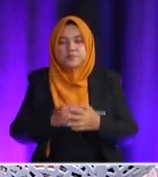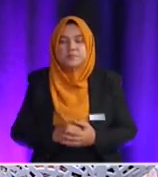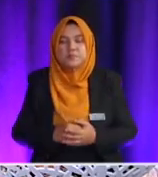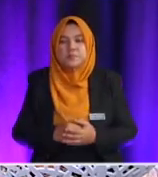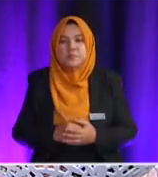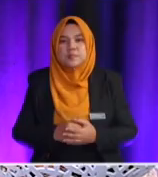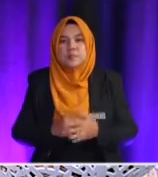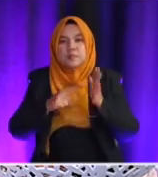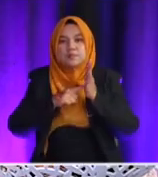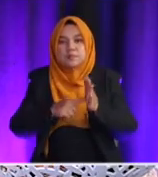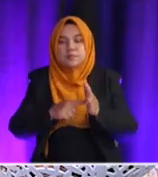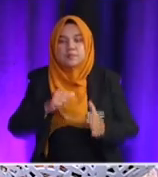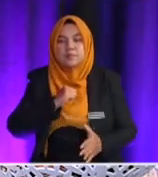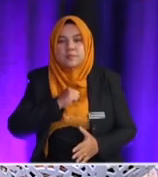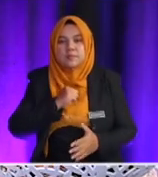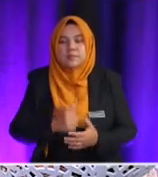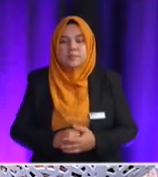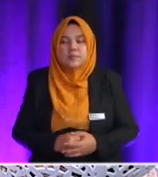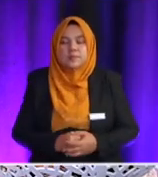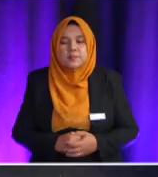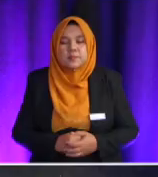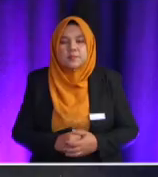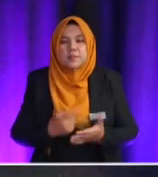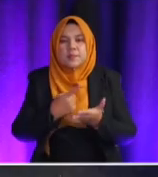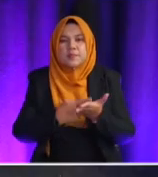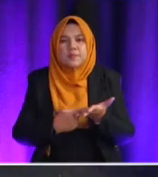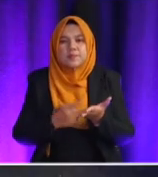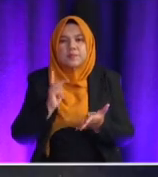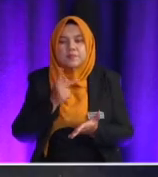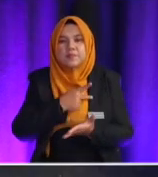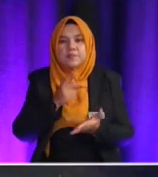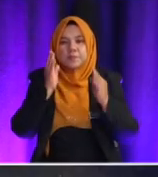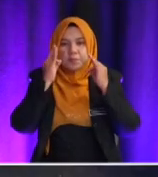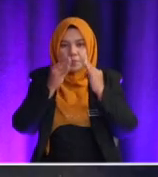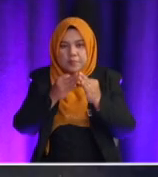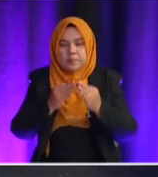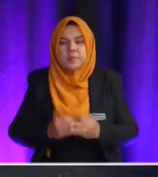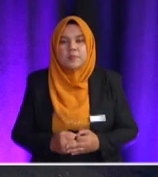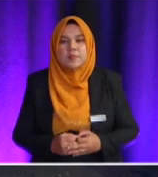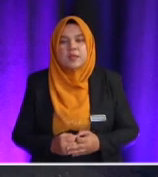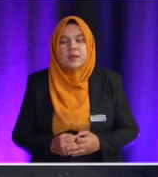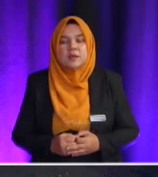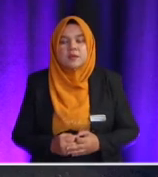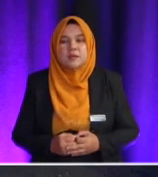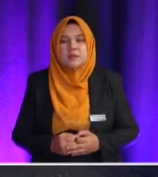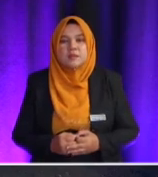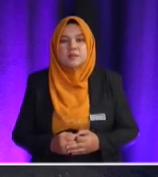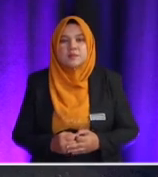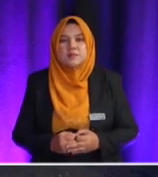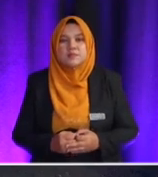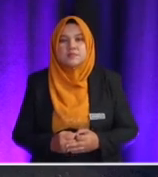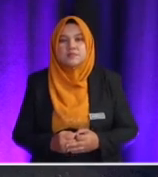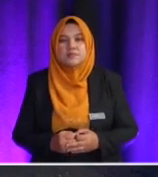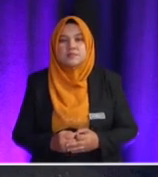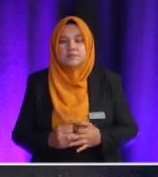express yourself. And for this title, what are we going to be focusing on, teacher? So, mm-hmm. basically, we will